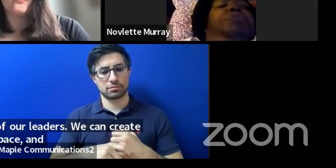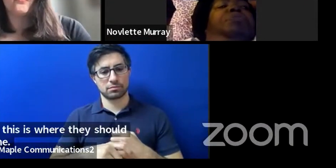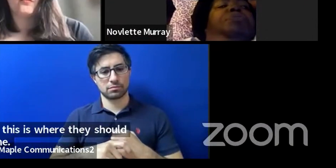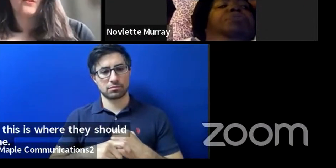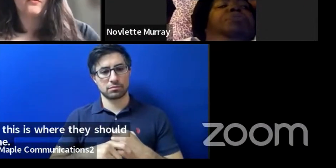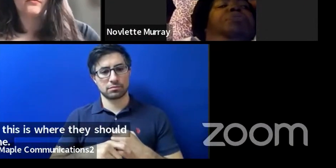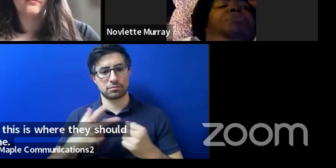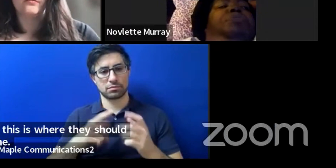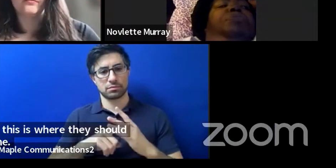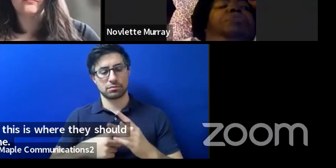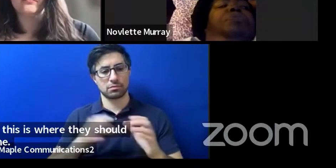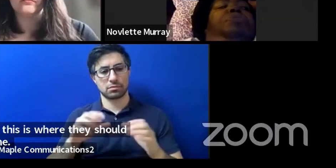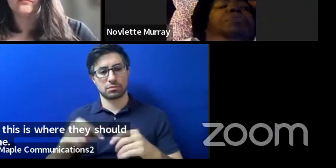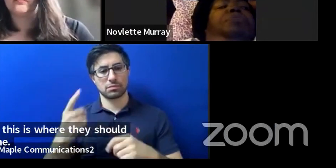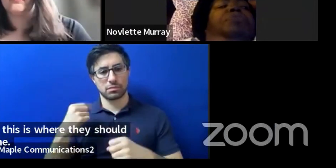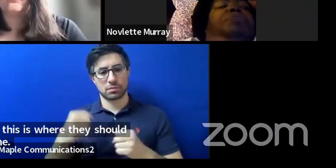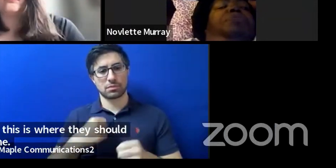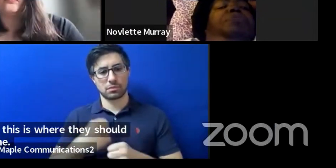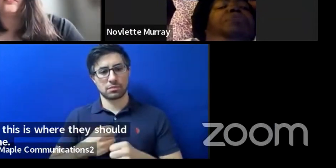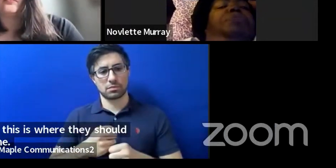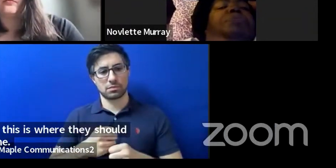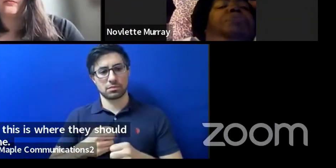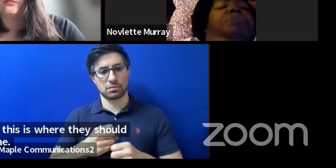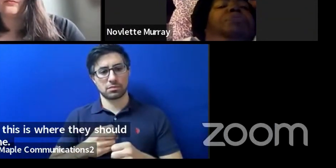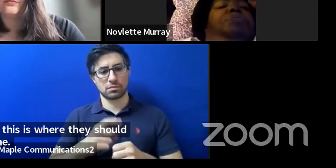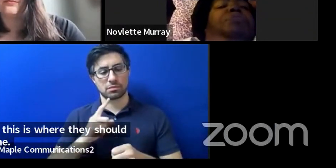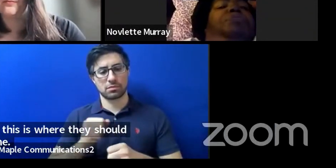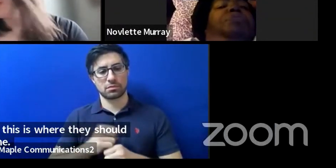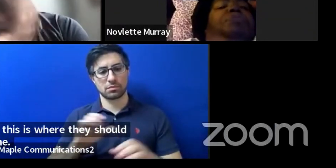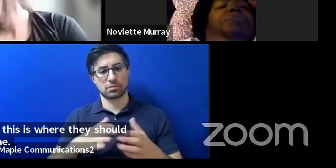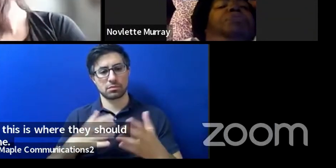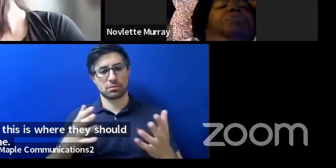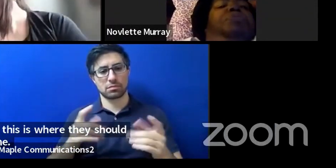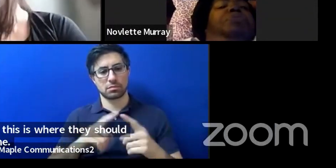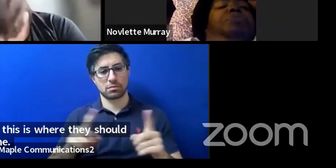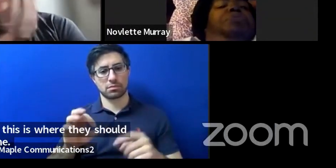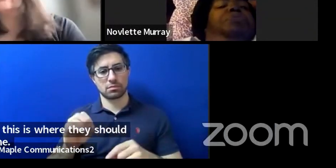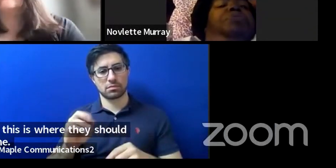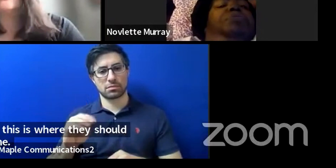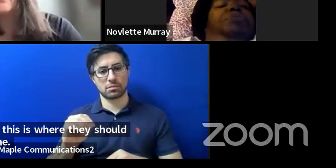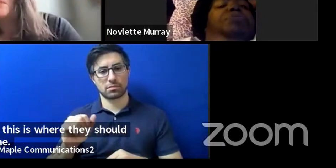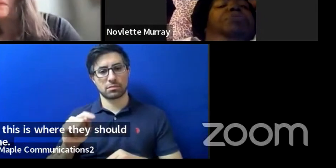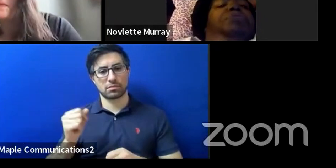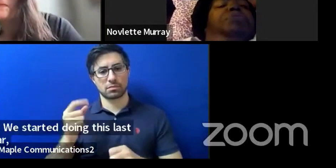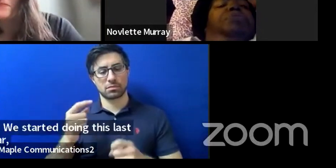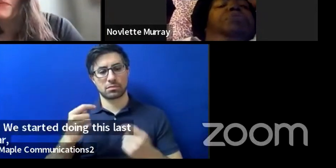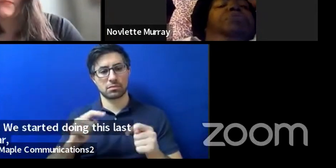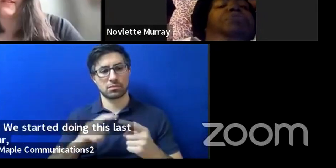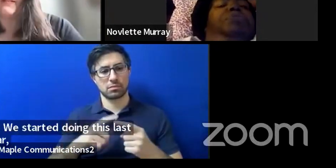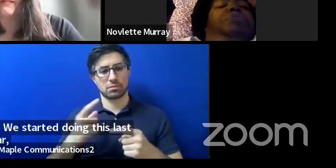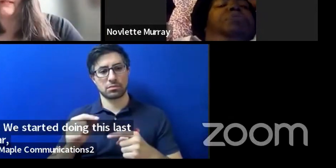this last year, and we actually did it in a much different format where we tried to go